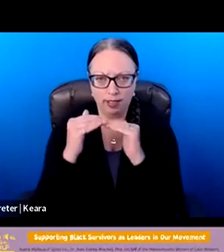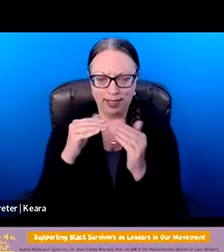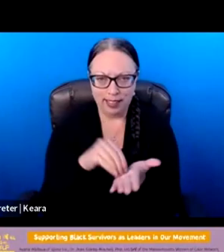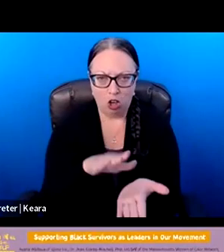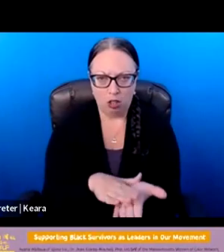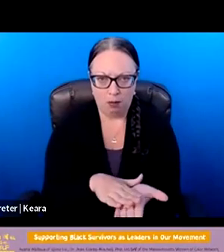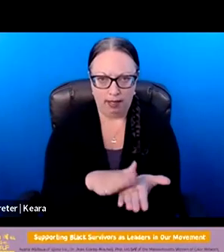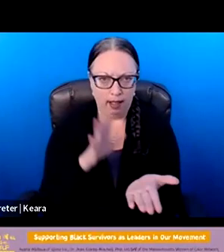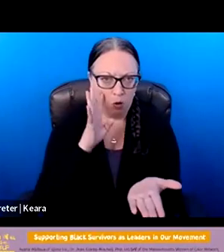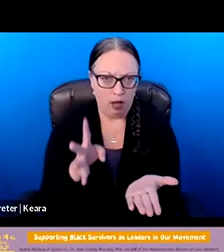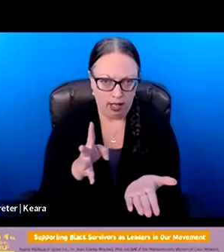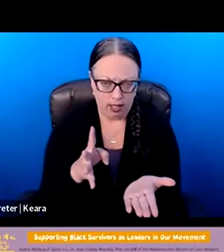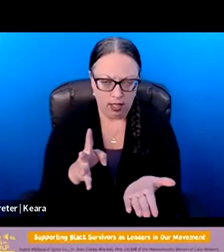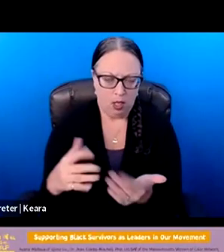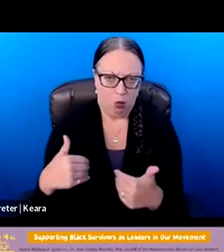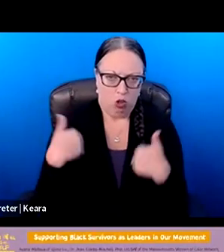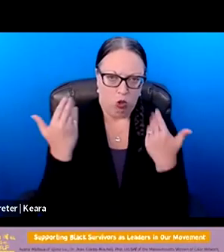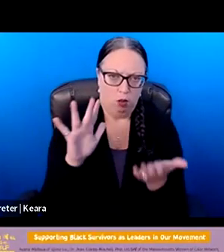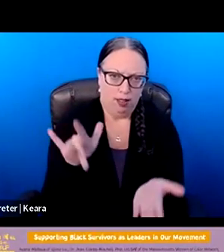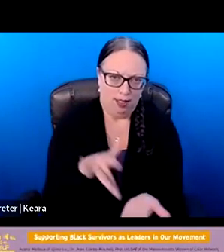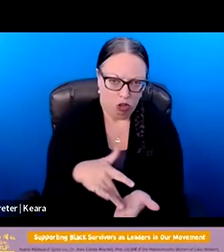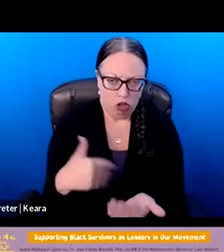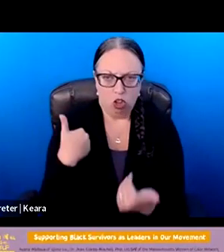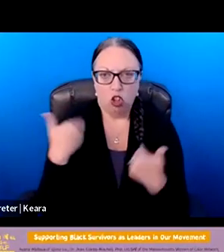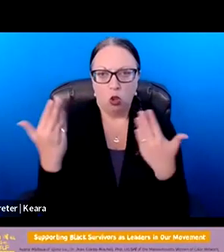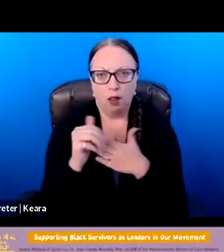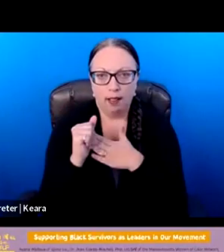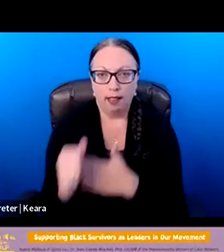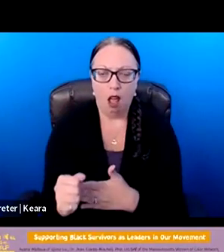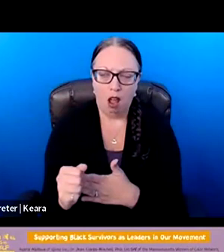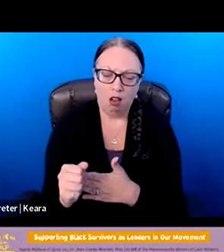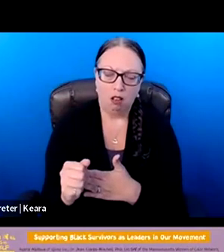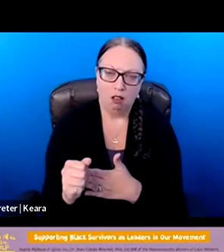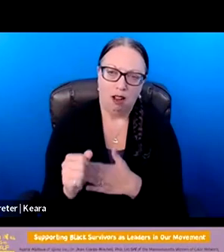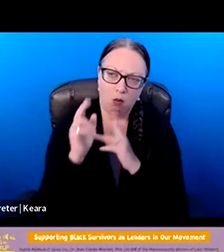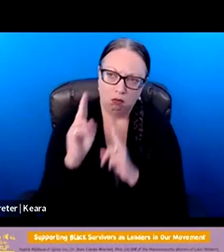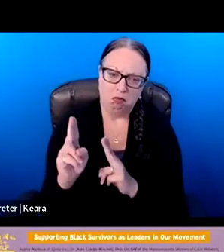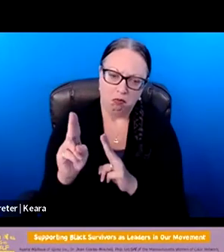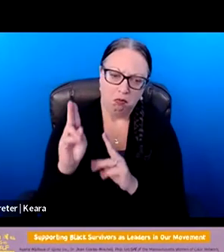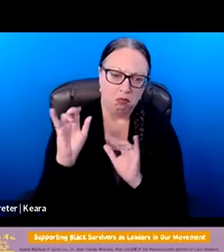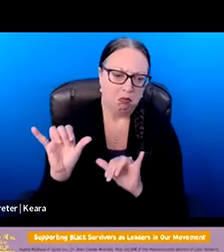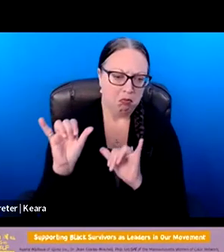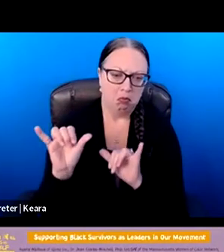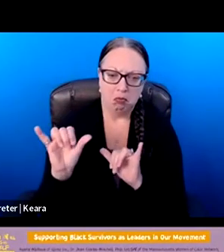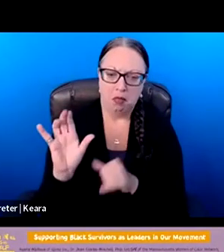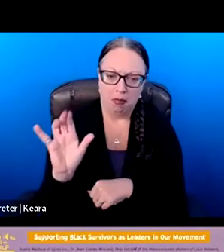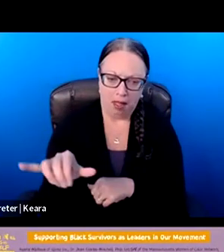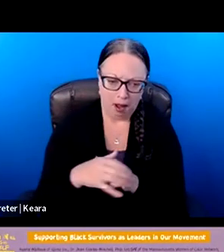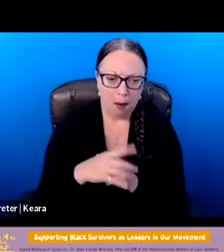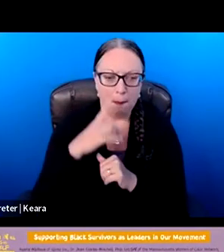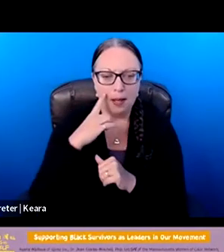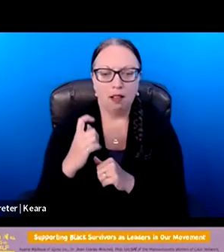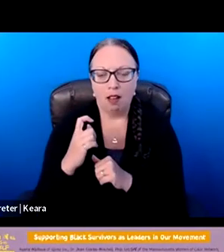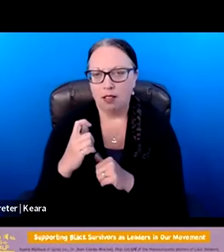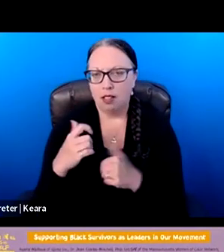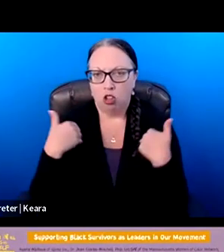youth centered and youth led. And I think that was just really admirable to me, because a lot of times youth are not